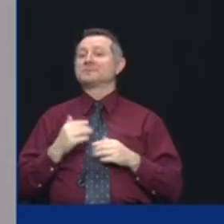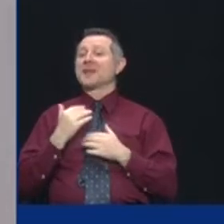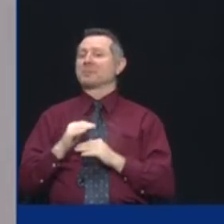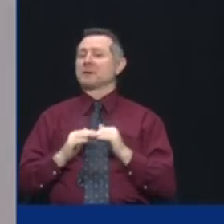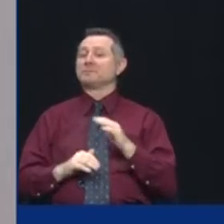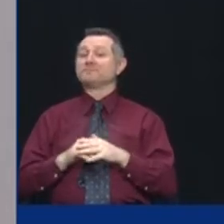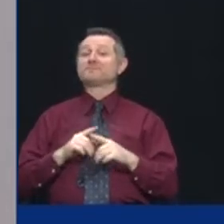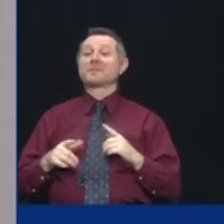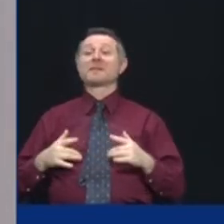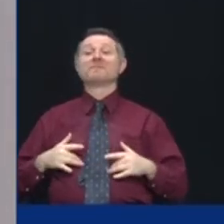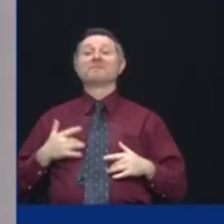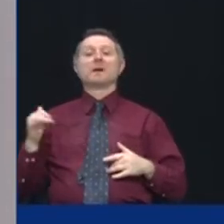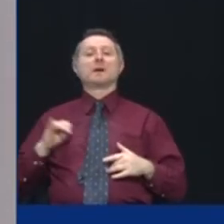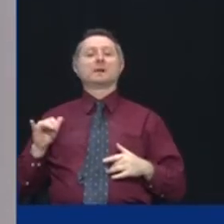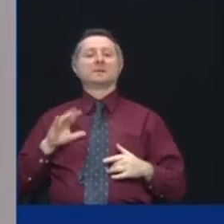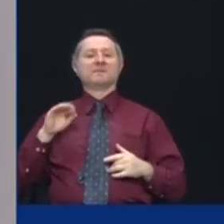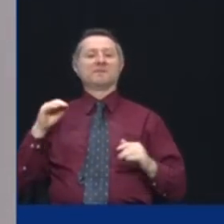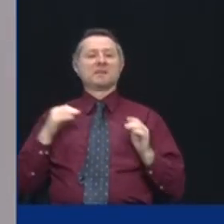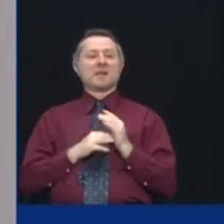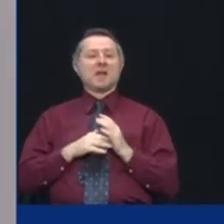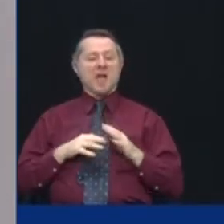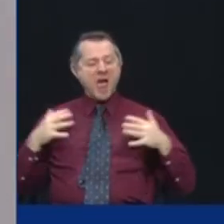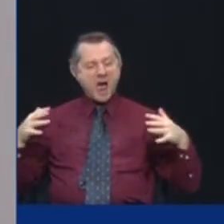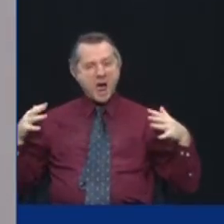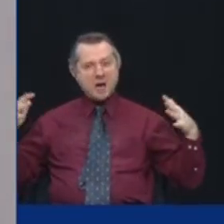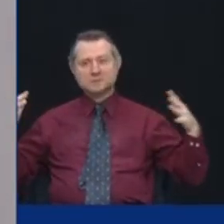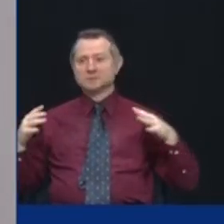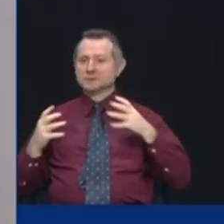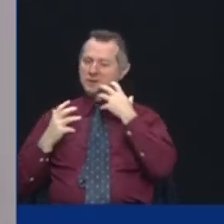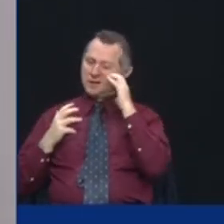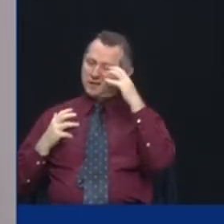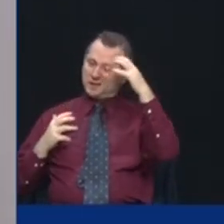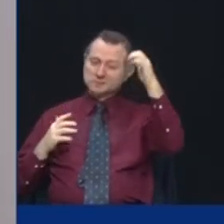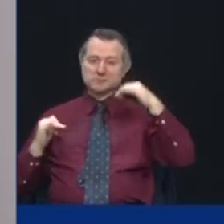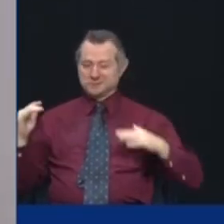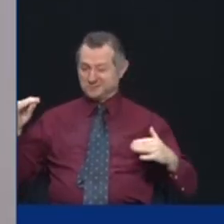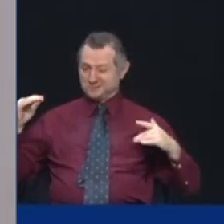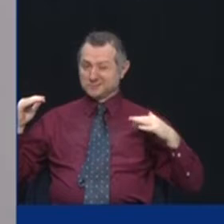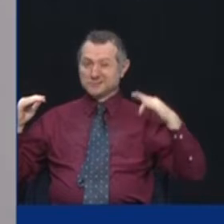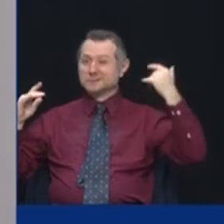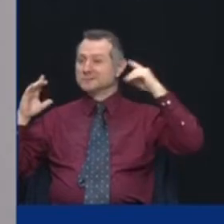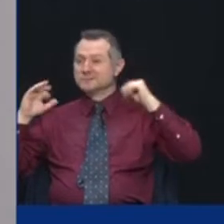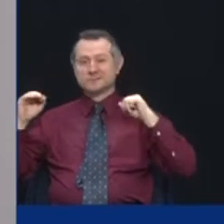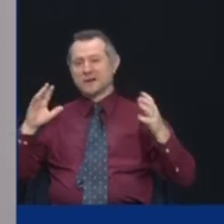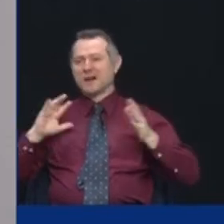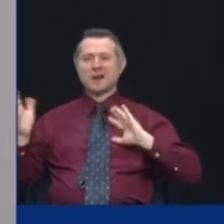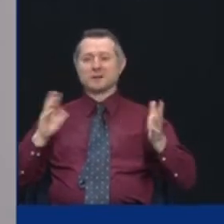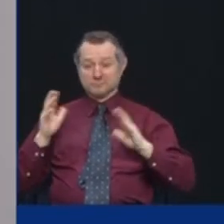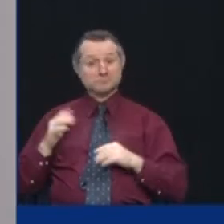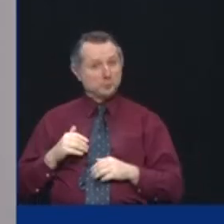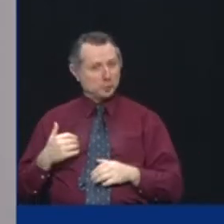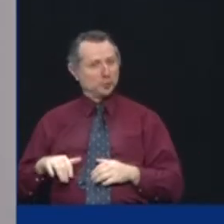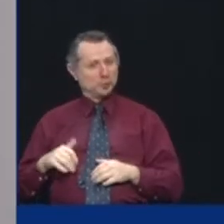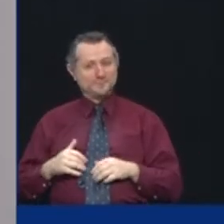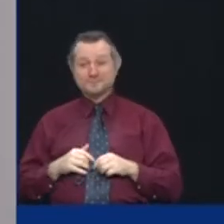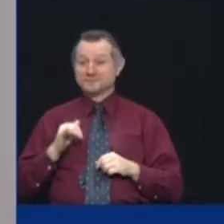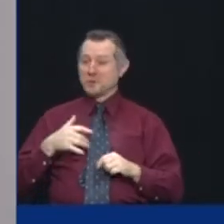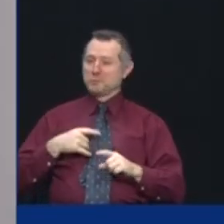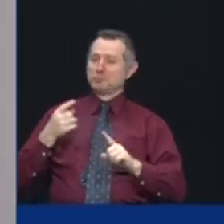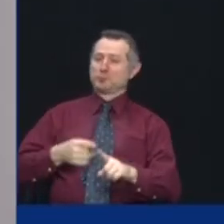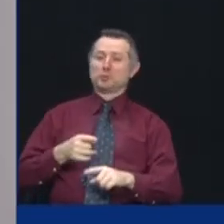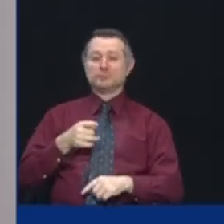cheering, doing some other things from start to finish, and that's what it's all about. And it gave all of